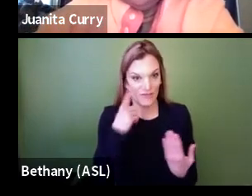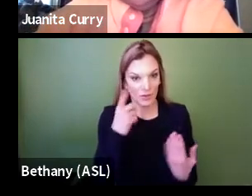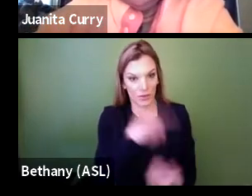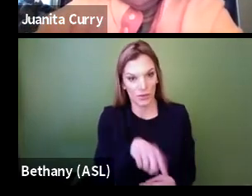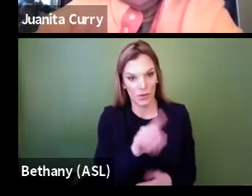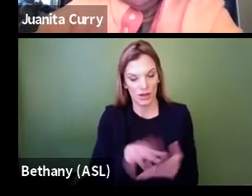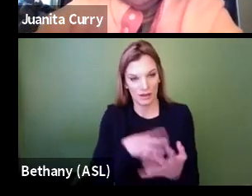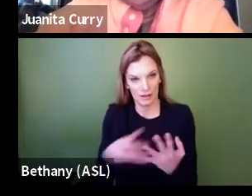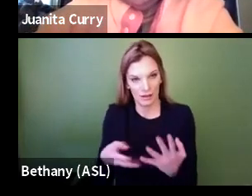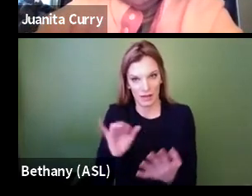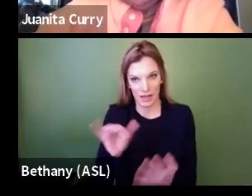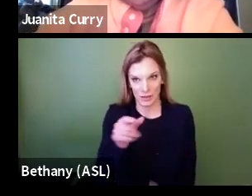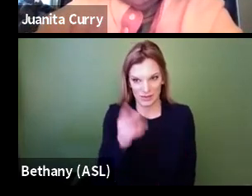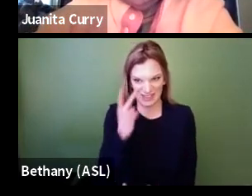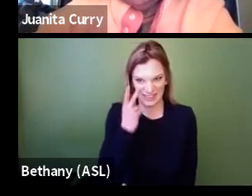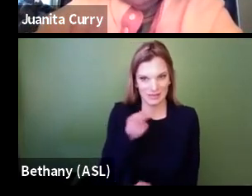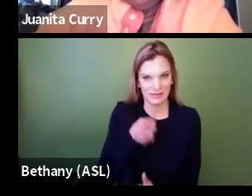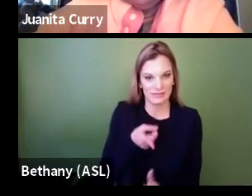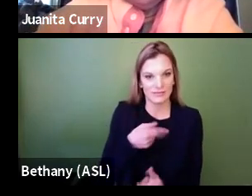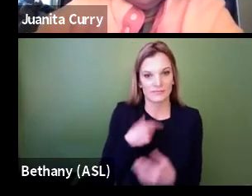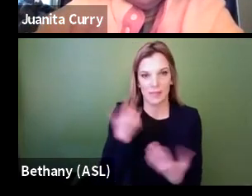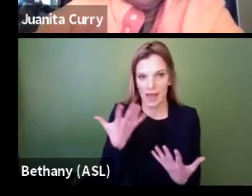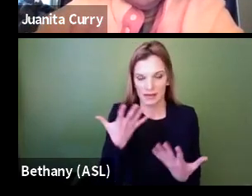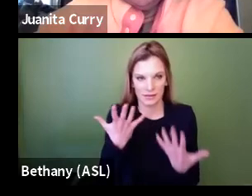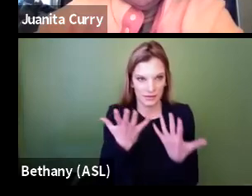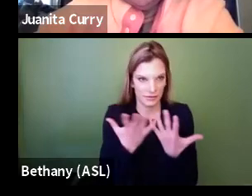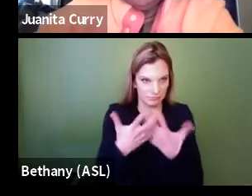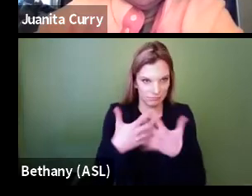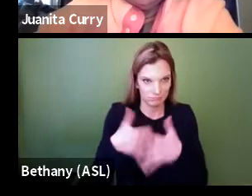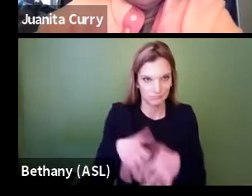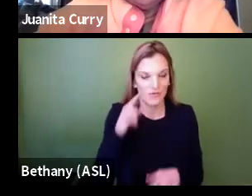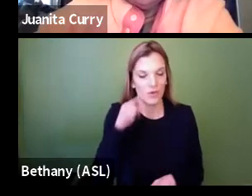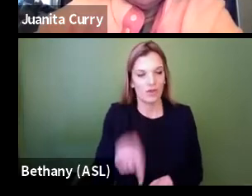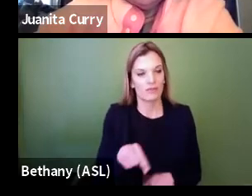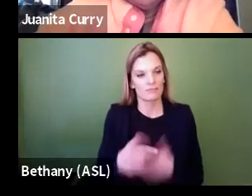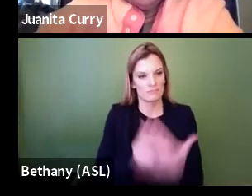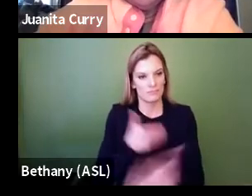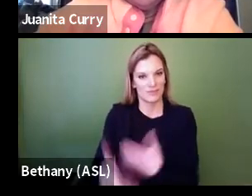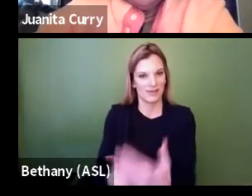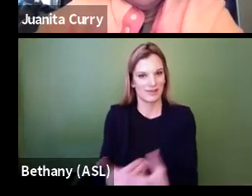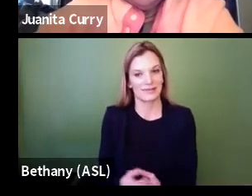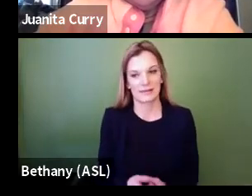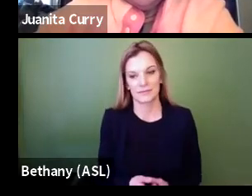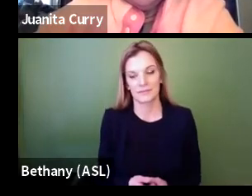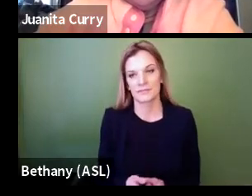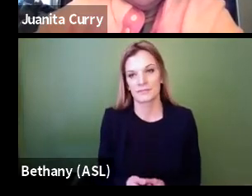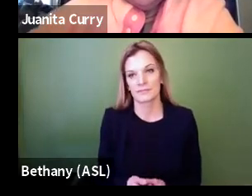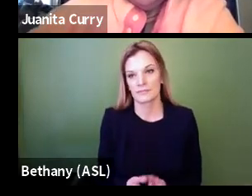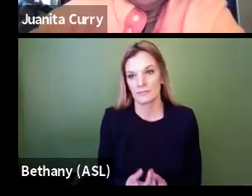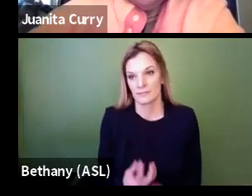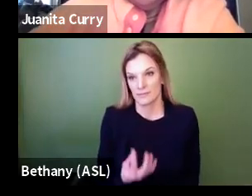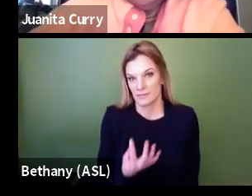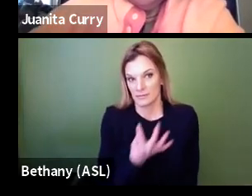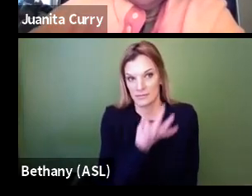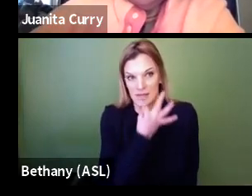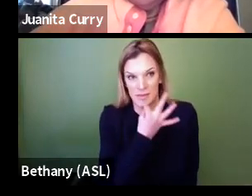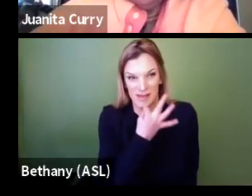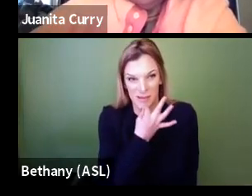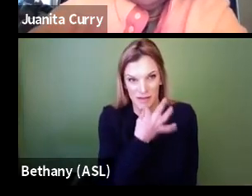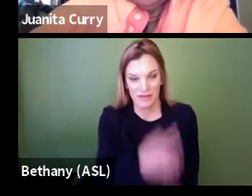calendar. As you can see, there's many, many moving parts to this process. But upcoming next,